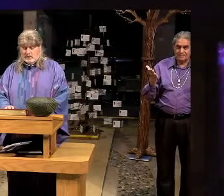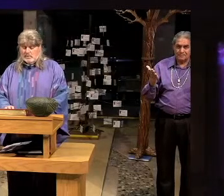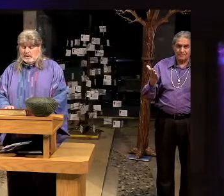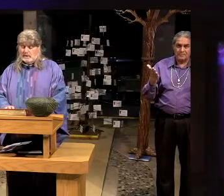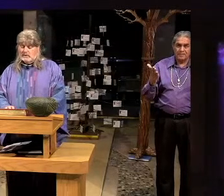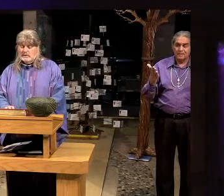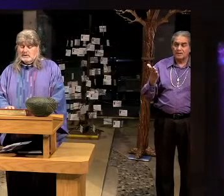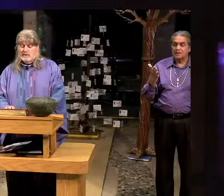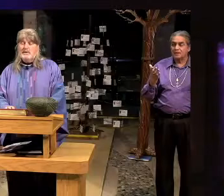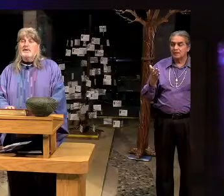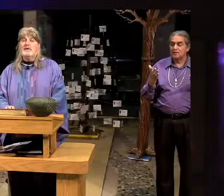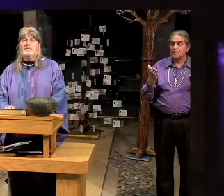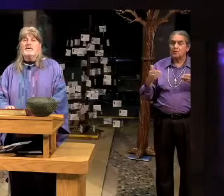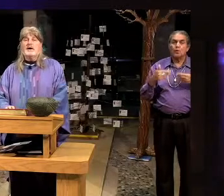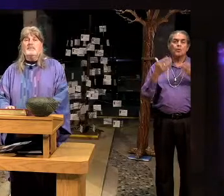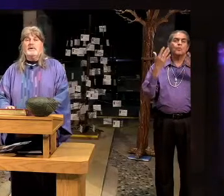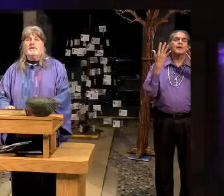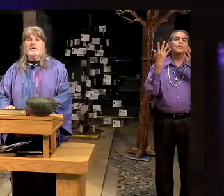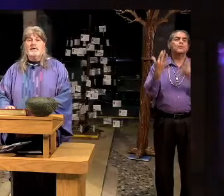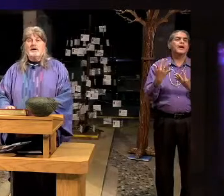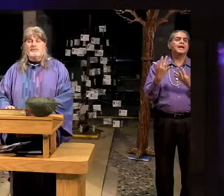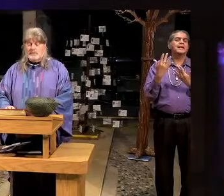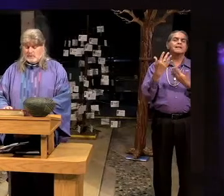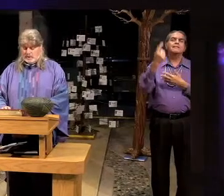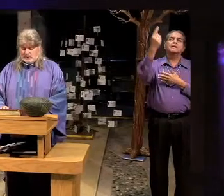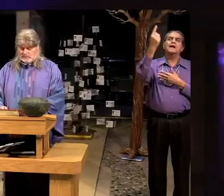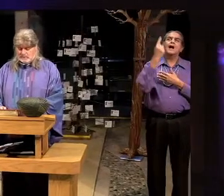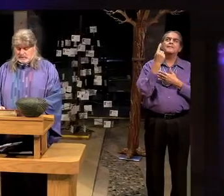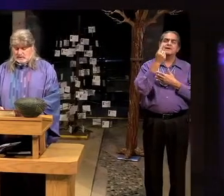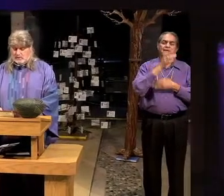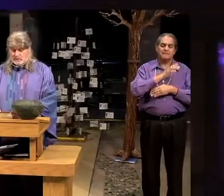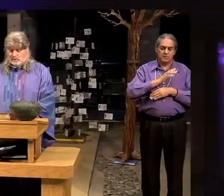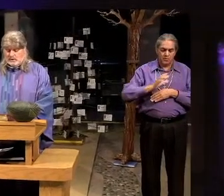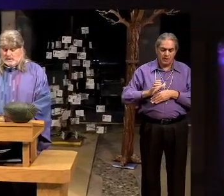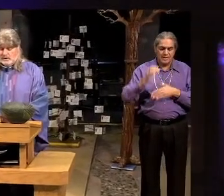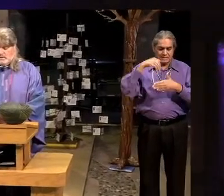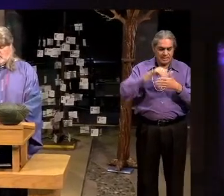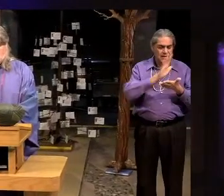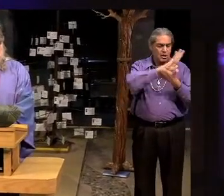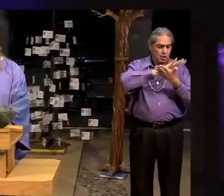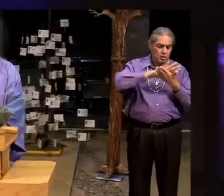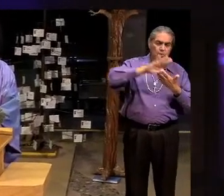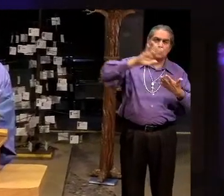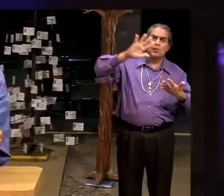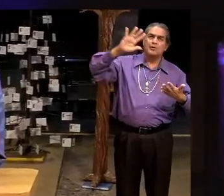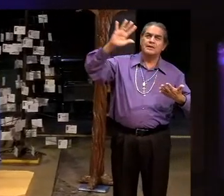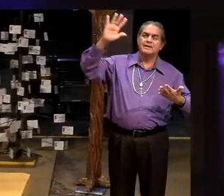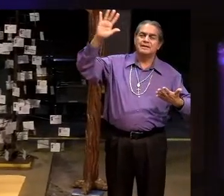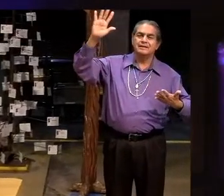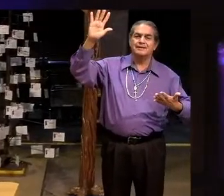we await the coming of the Christ in glory.